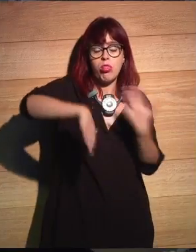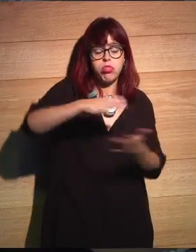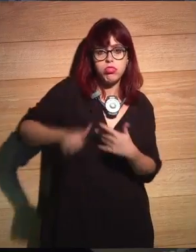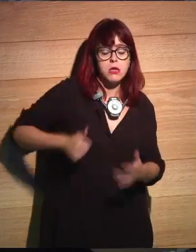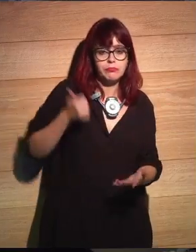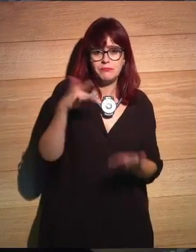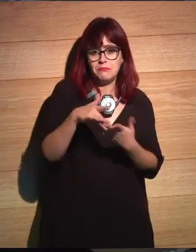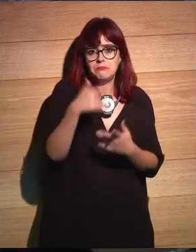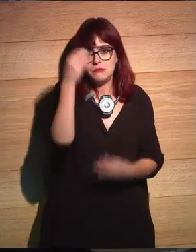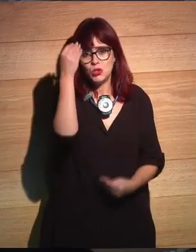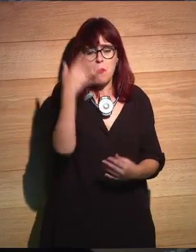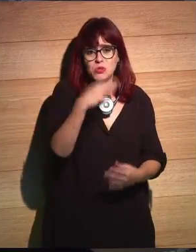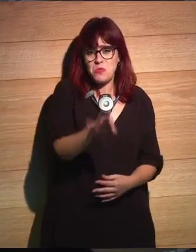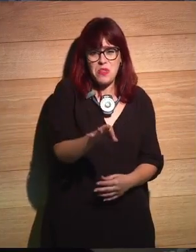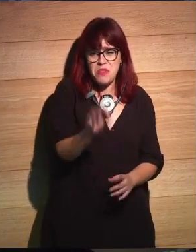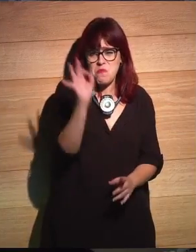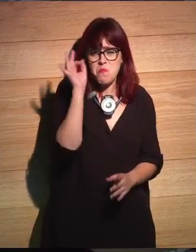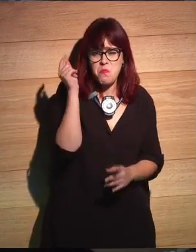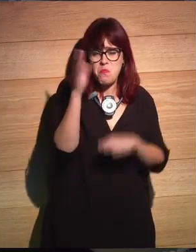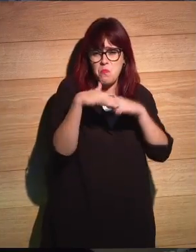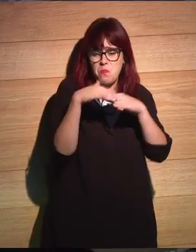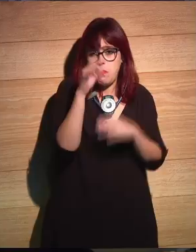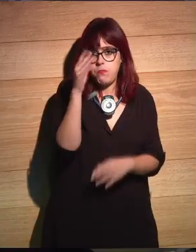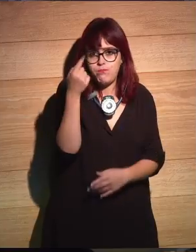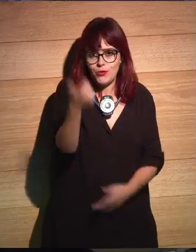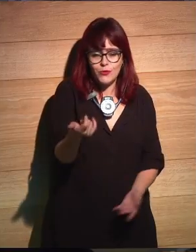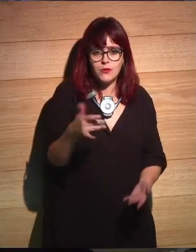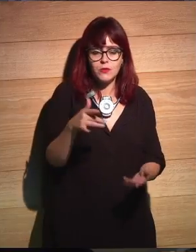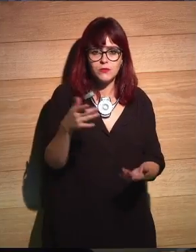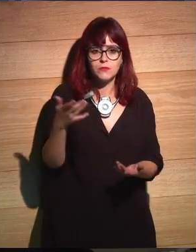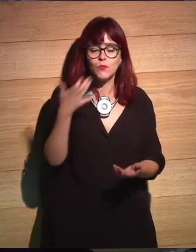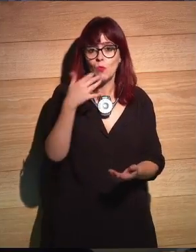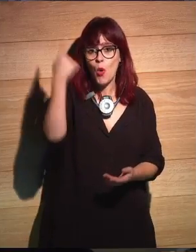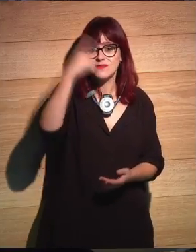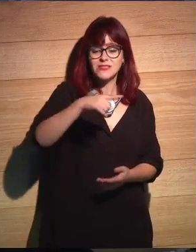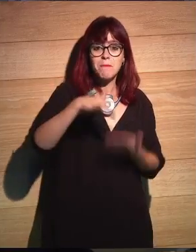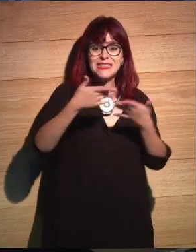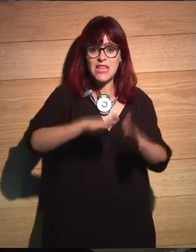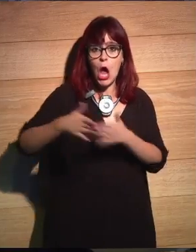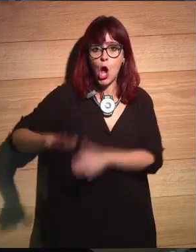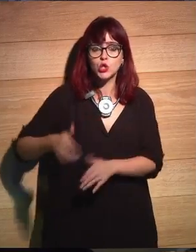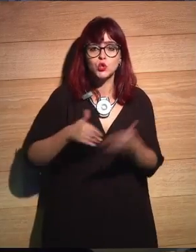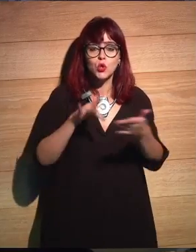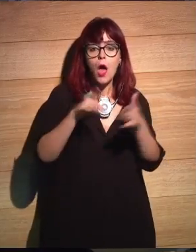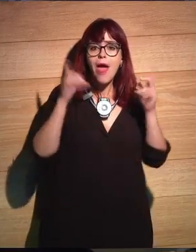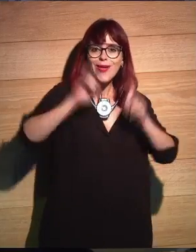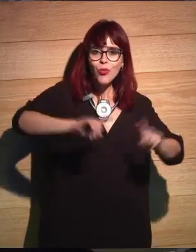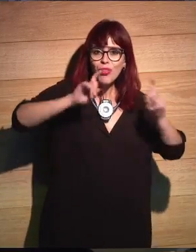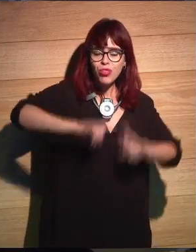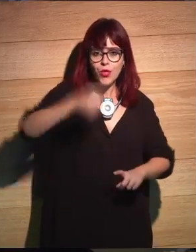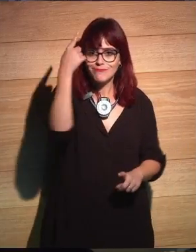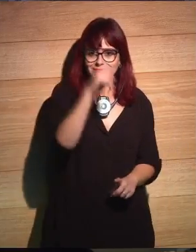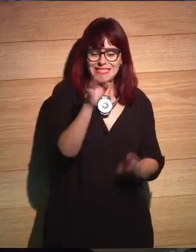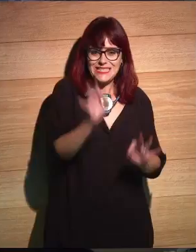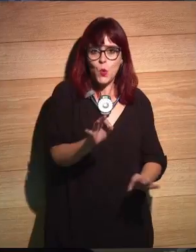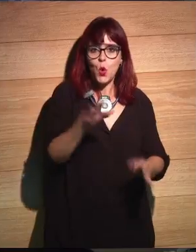food, I know it, even next year, and my children will have their education. So all these things are in place. And then